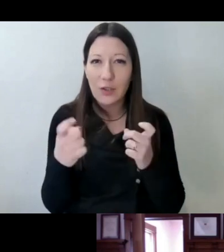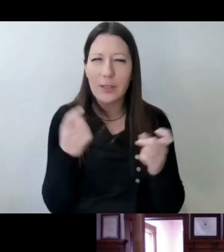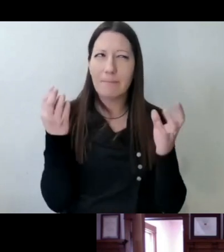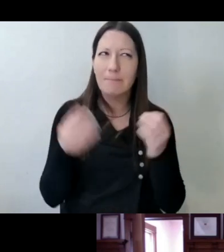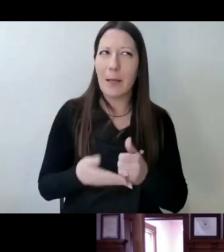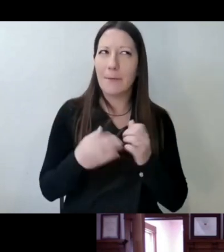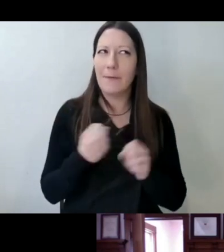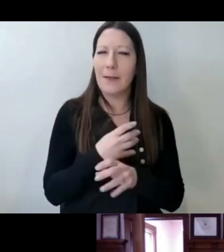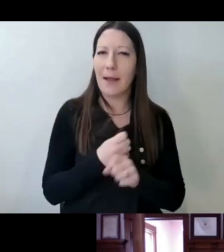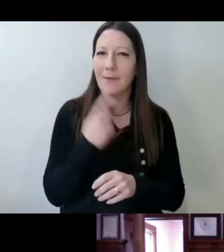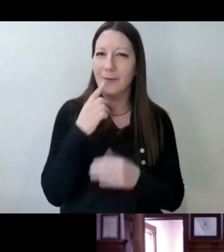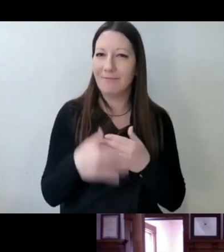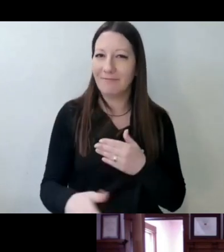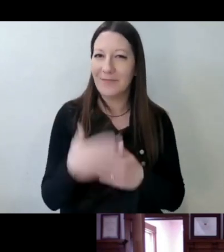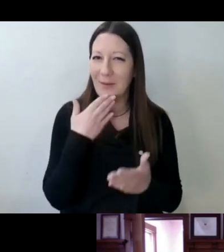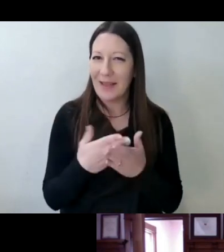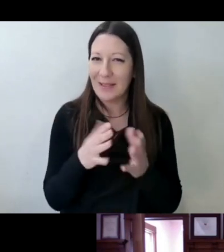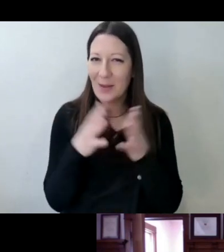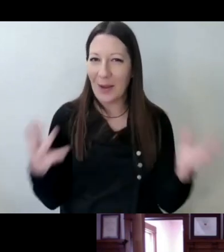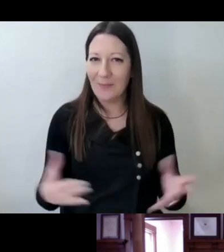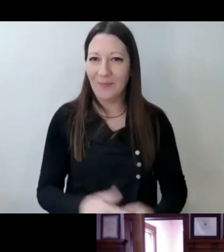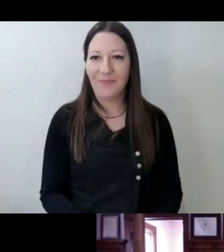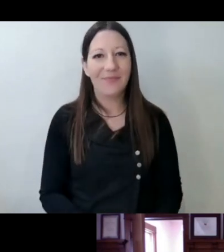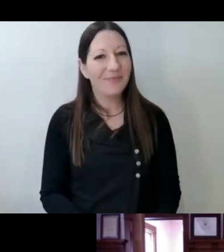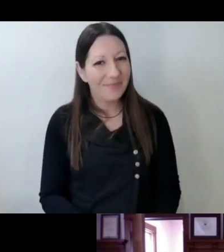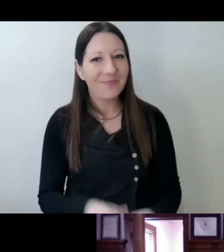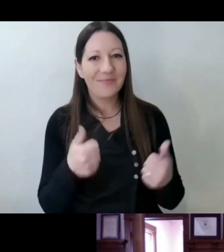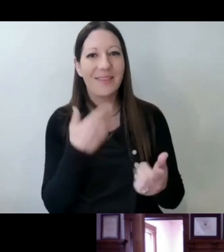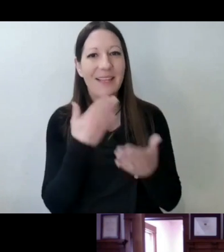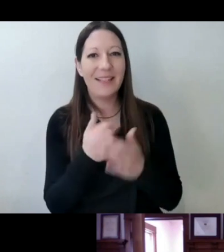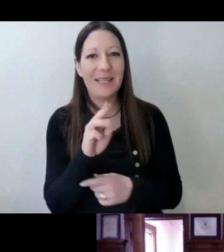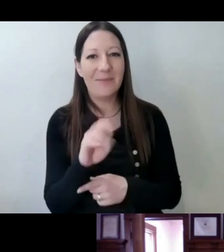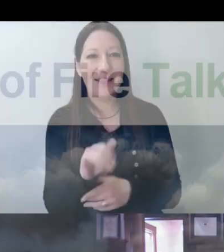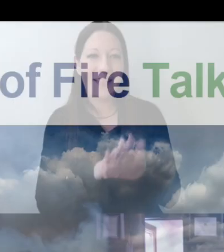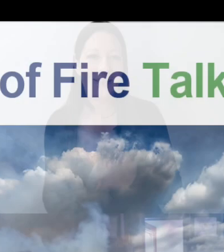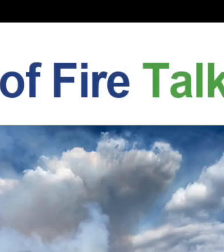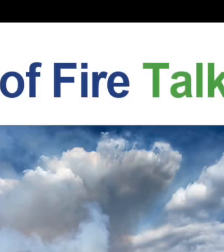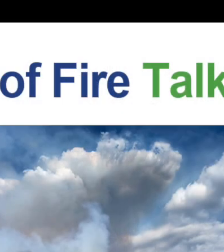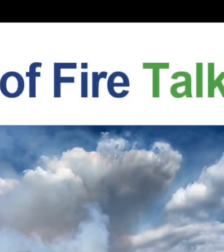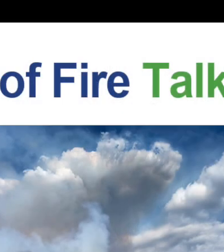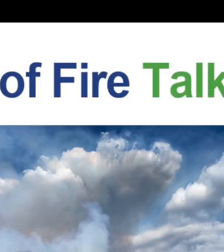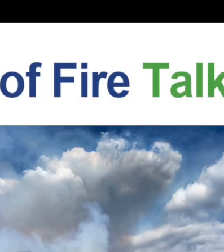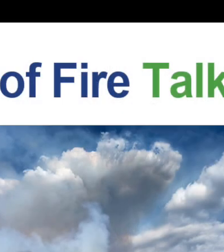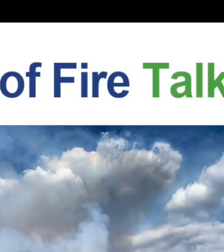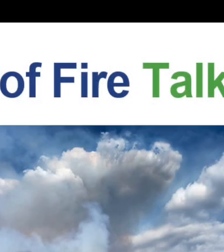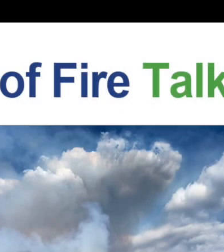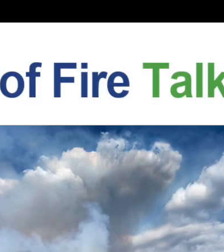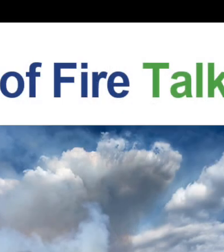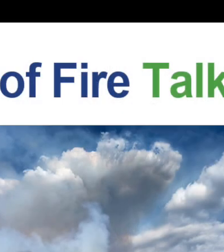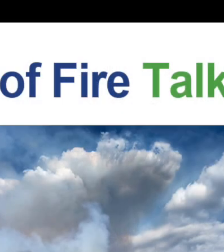forward. So thank you so much for that. All right. Thank you so much, Amy. Nice to see you again. See you too. Okay. Bye-bye.